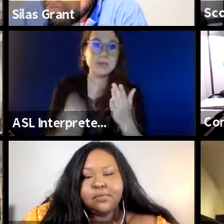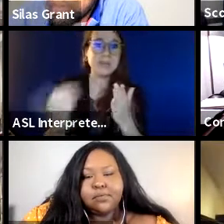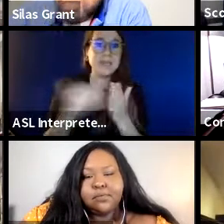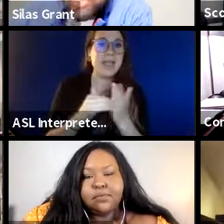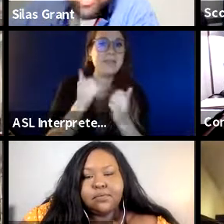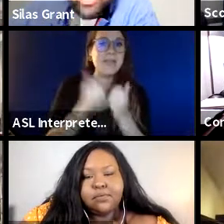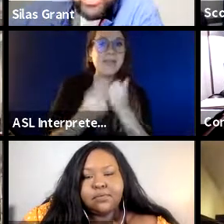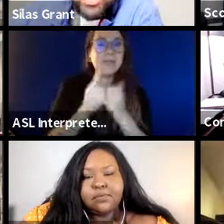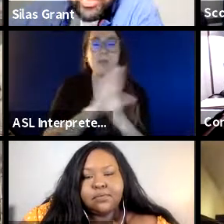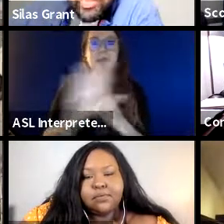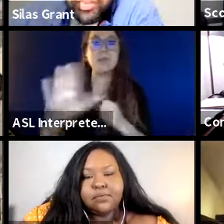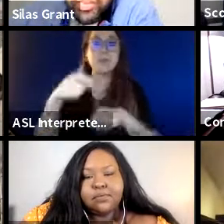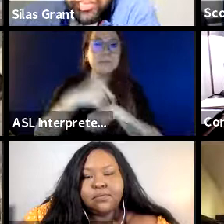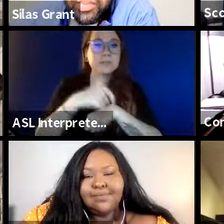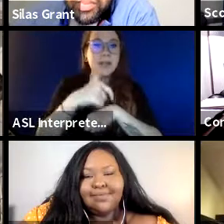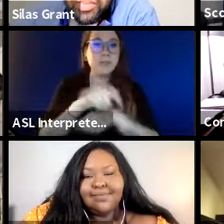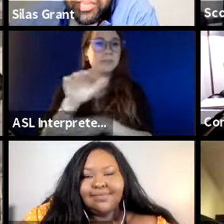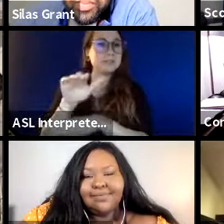your time this evening.